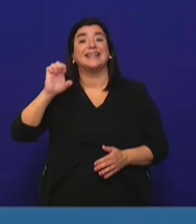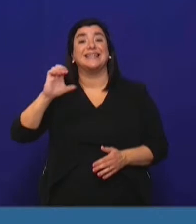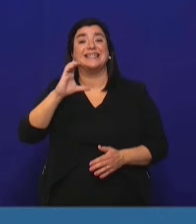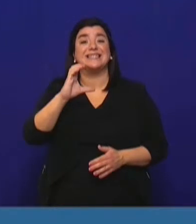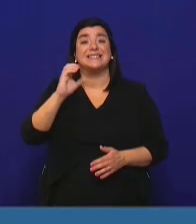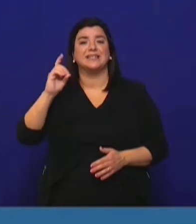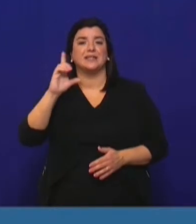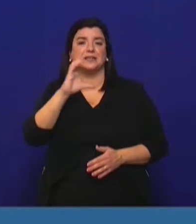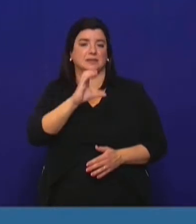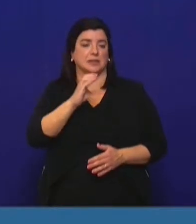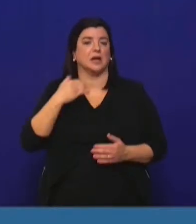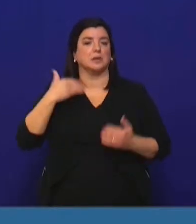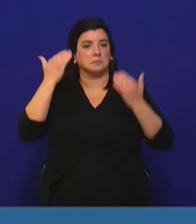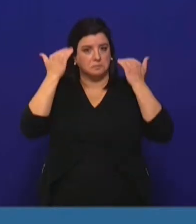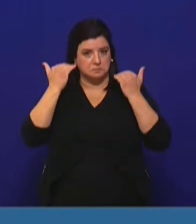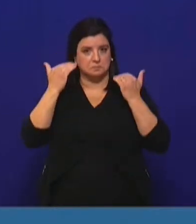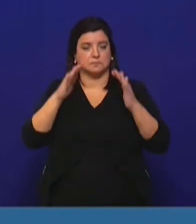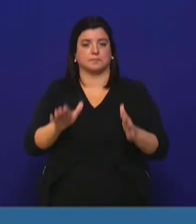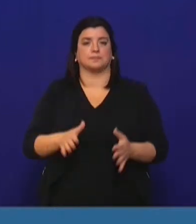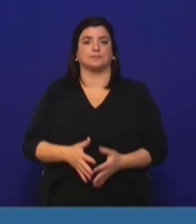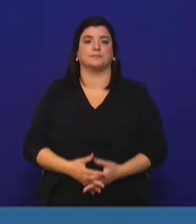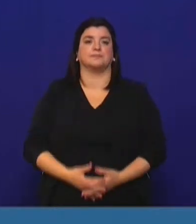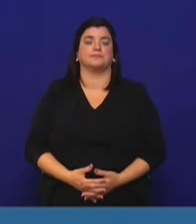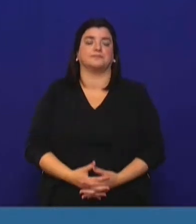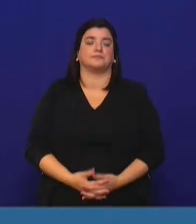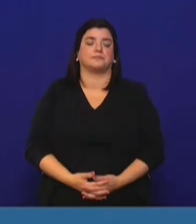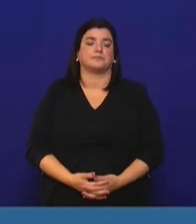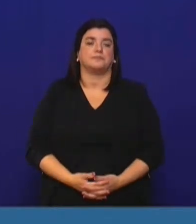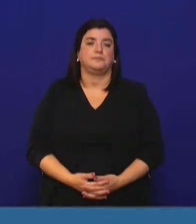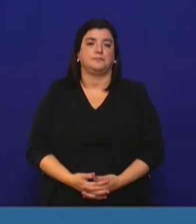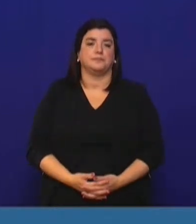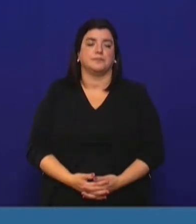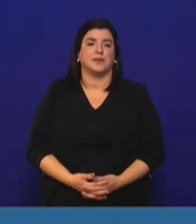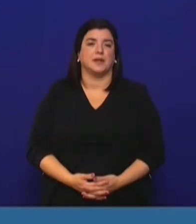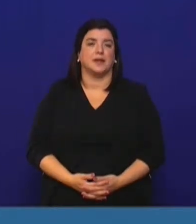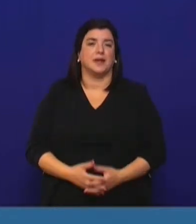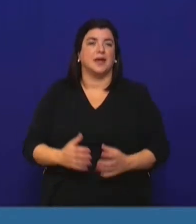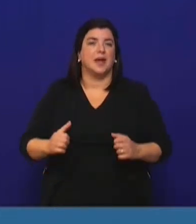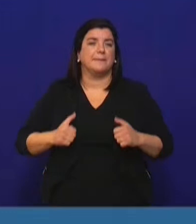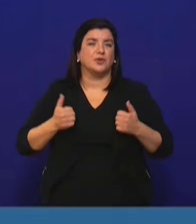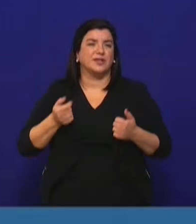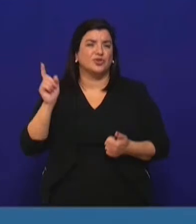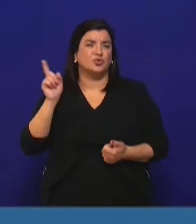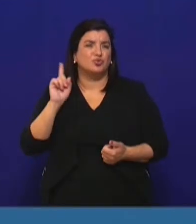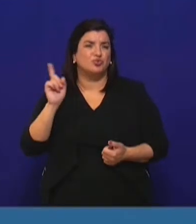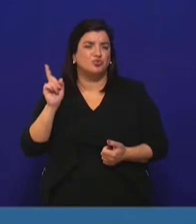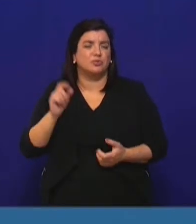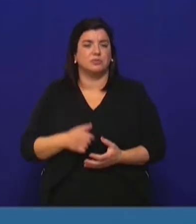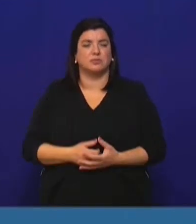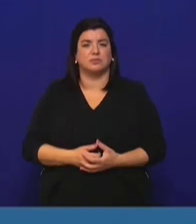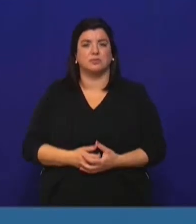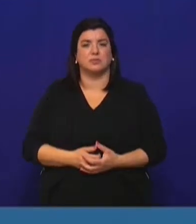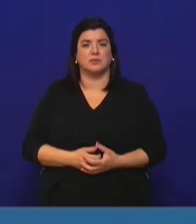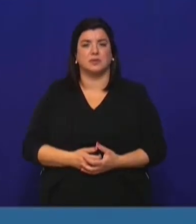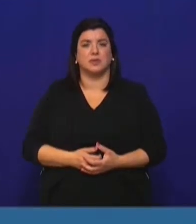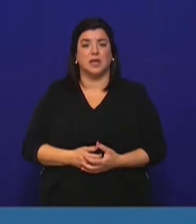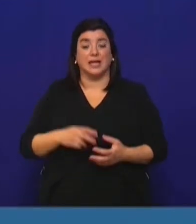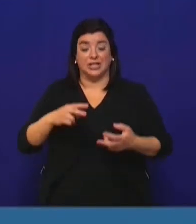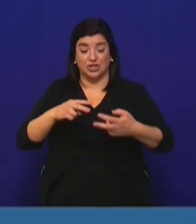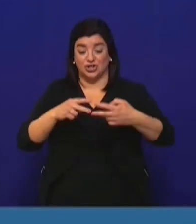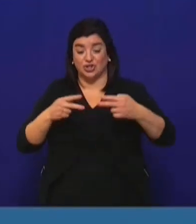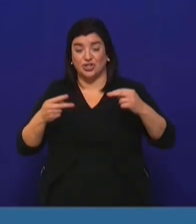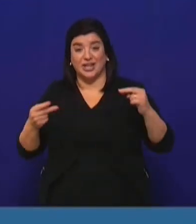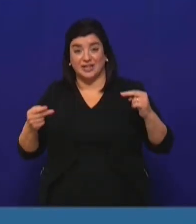biex nagħmlu bħala ammonti ta' sequencing. L-importanti huwa sequencing li jsir u anka li inti tibqa' dejjem il-mezzi